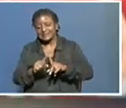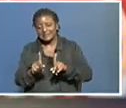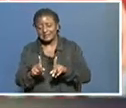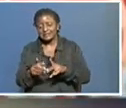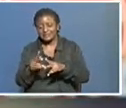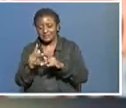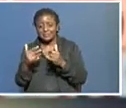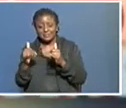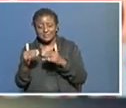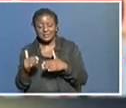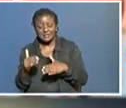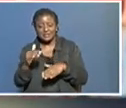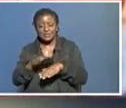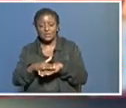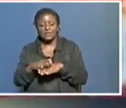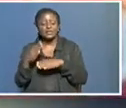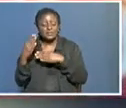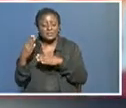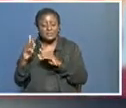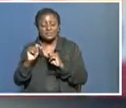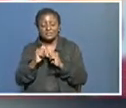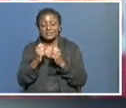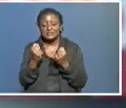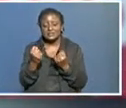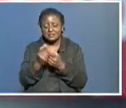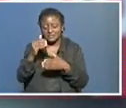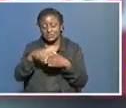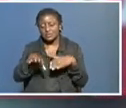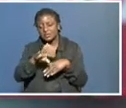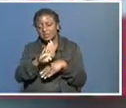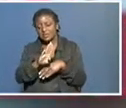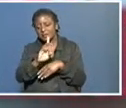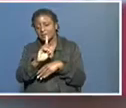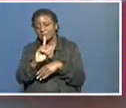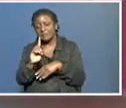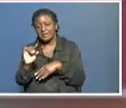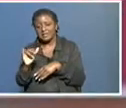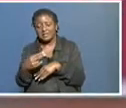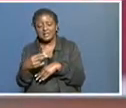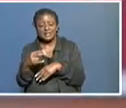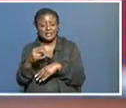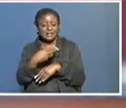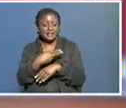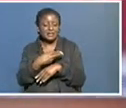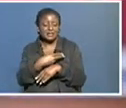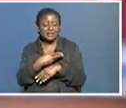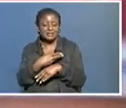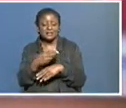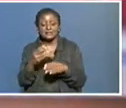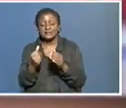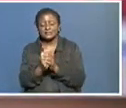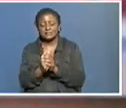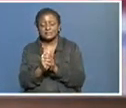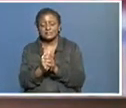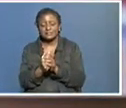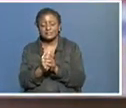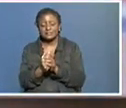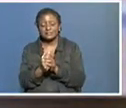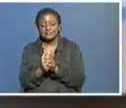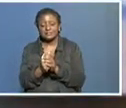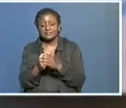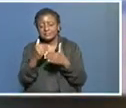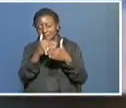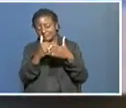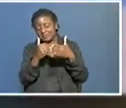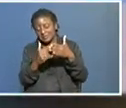Davis, Buddy Hield, Kai Jones, Danrad Knowles, Willis Mackey, Franco Miller, Tum Tum Nairn,